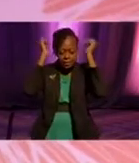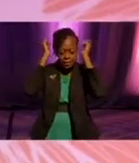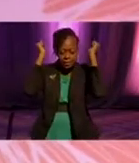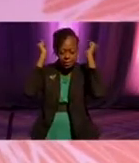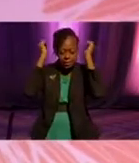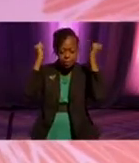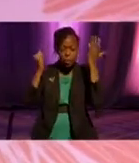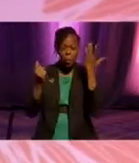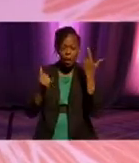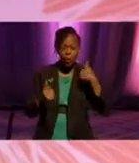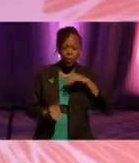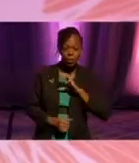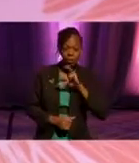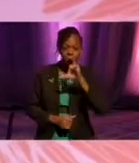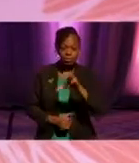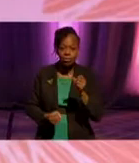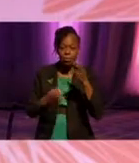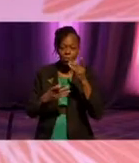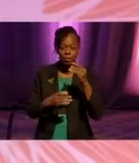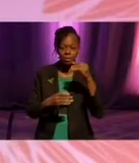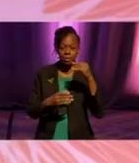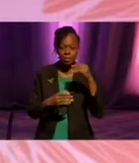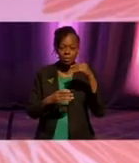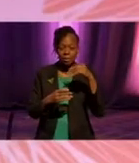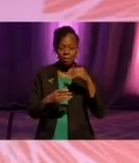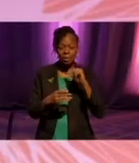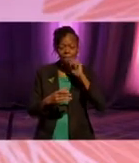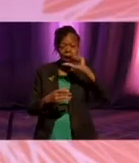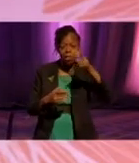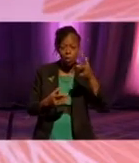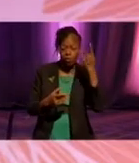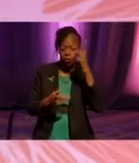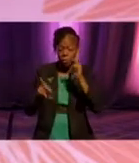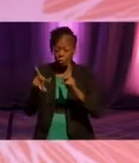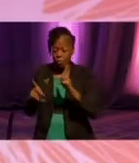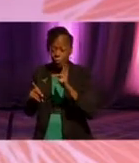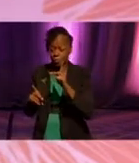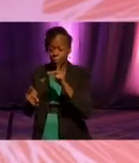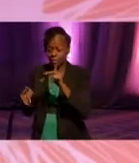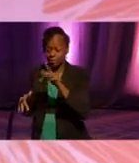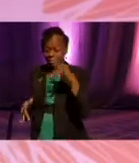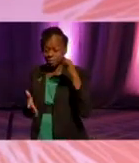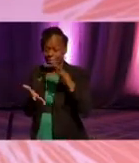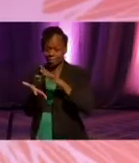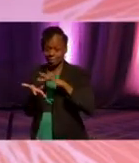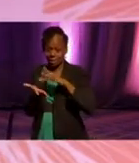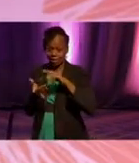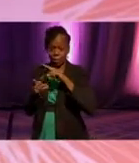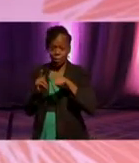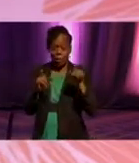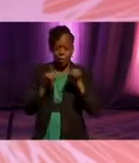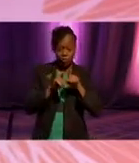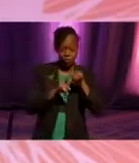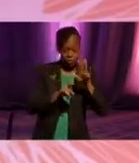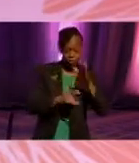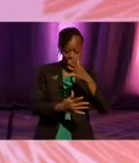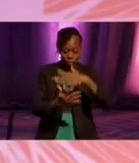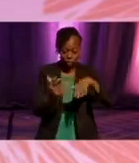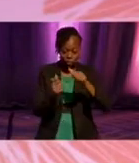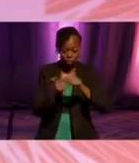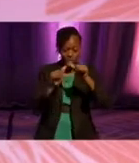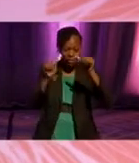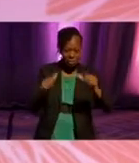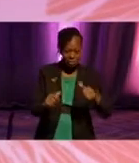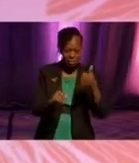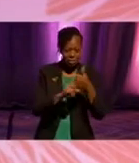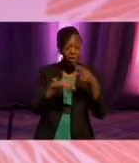so much and we want people not only to take advantage of it, but for their interactions with the system to be effective and